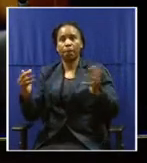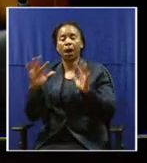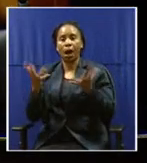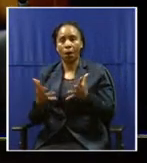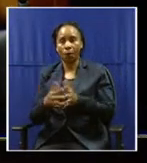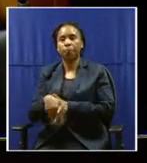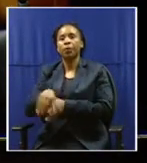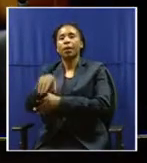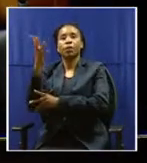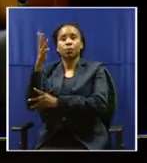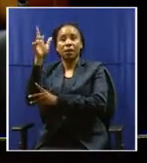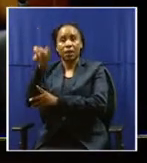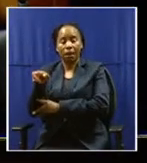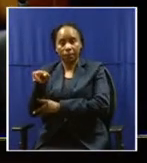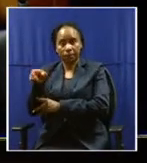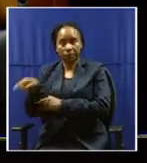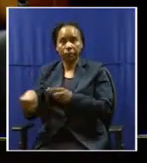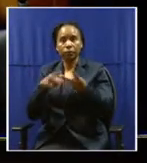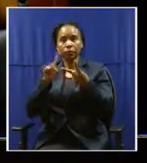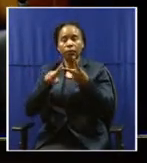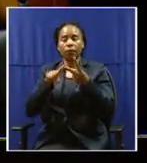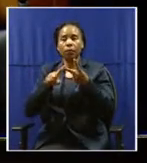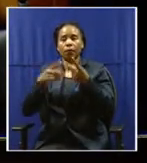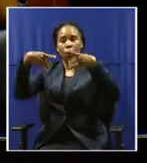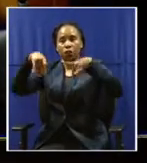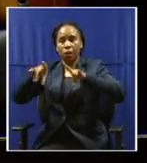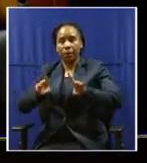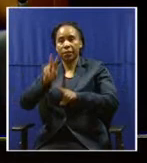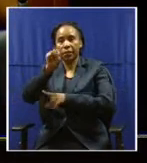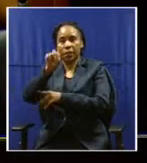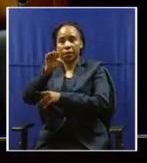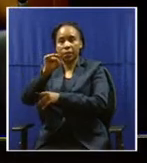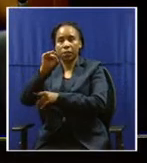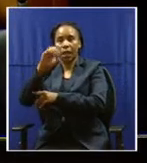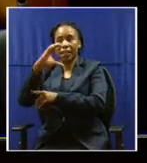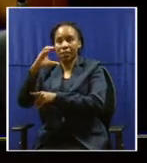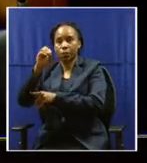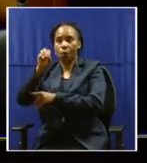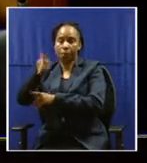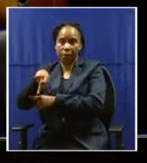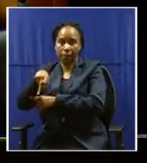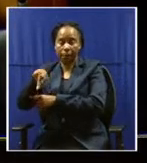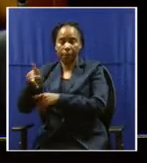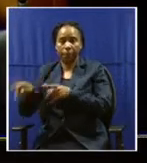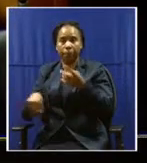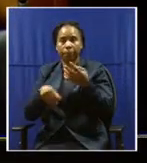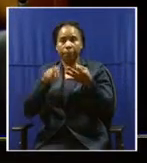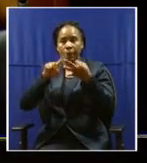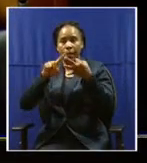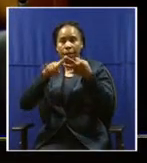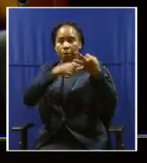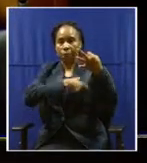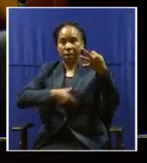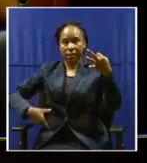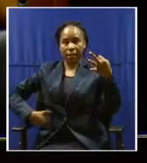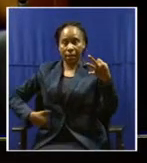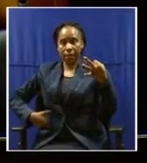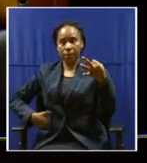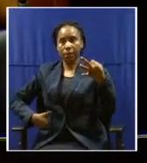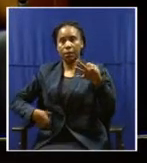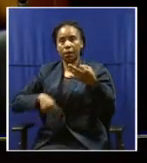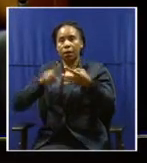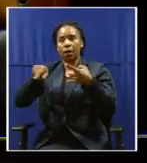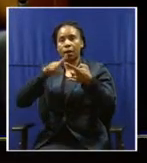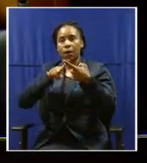National Assembly, the Chairperson of the National Council of Provinces, the President,